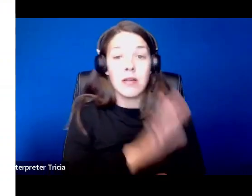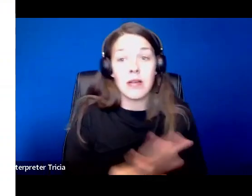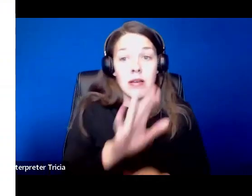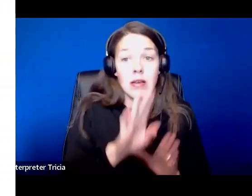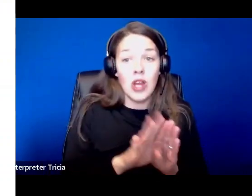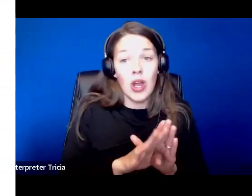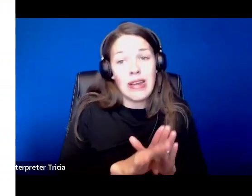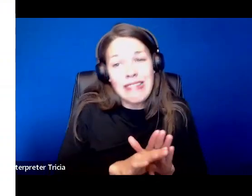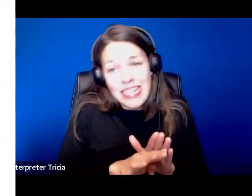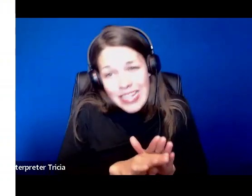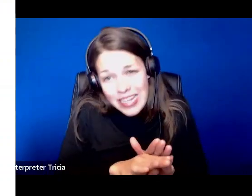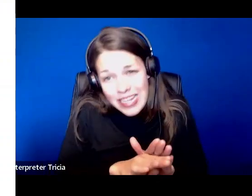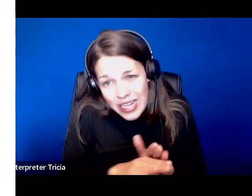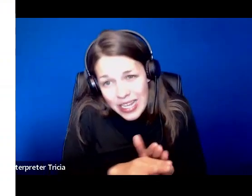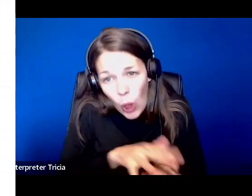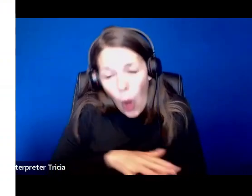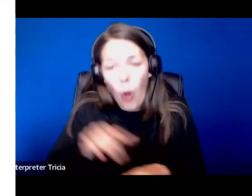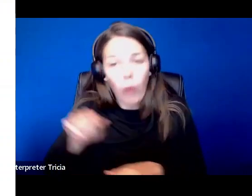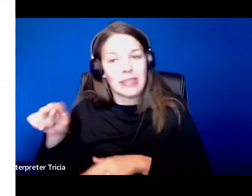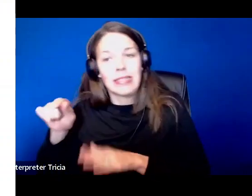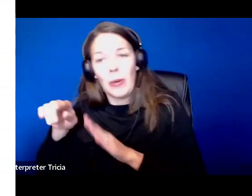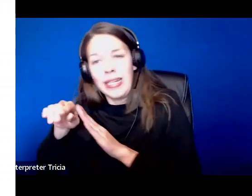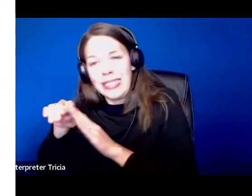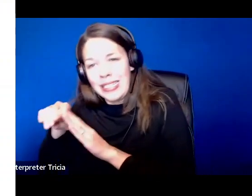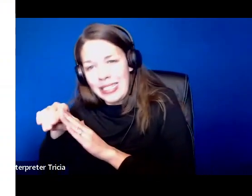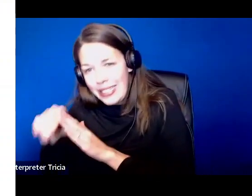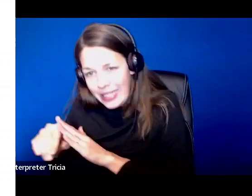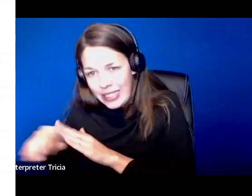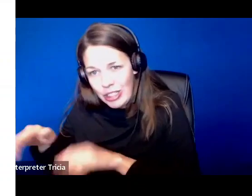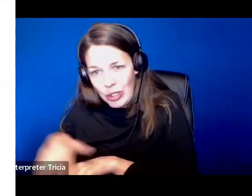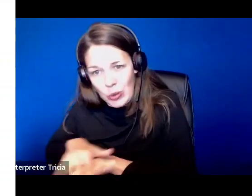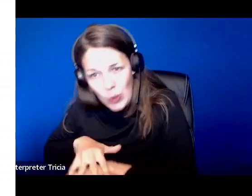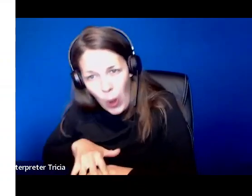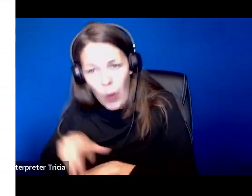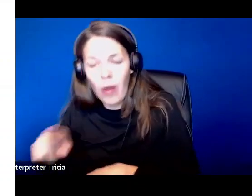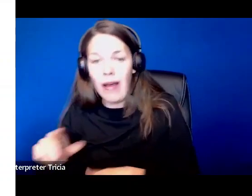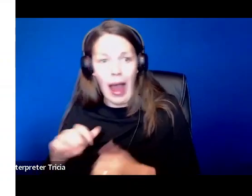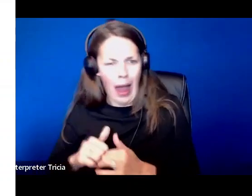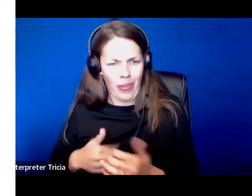how did we get here? We had that slight dip. The labor force, though, was already